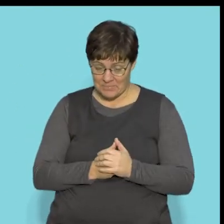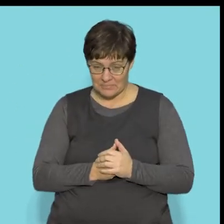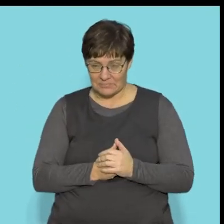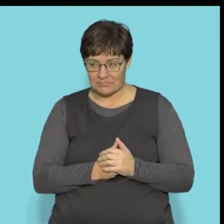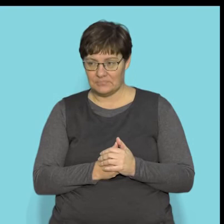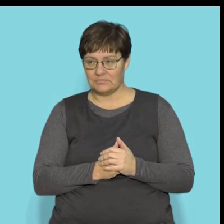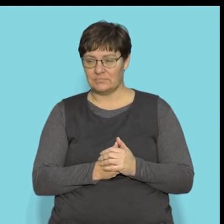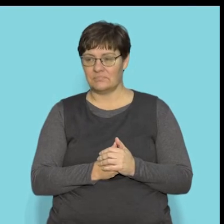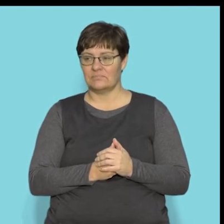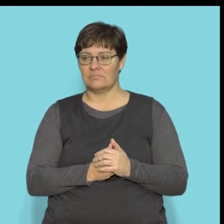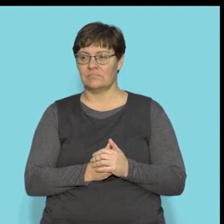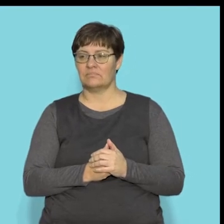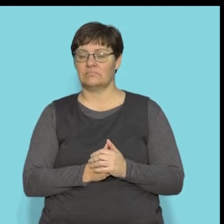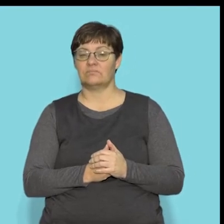hypothesis.